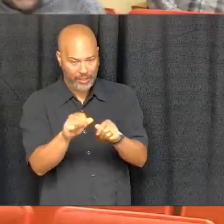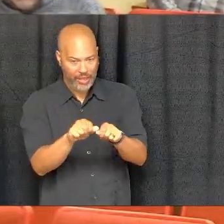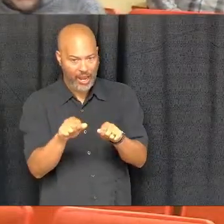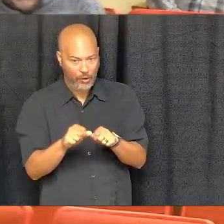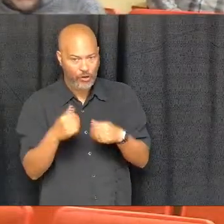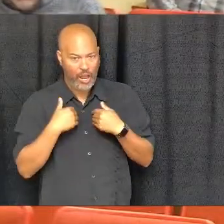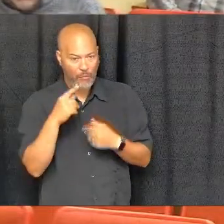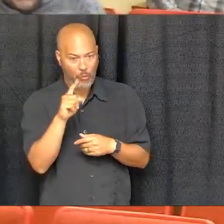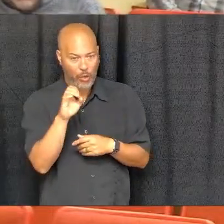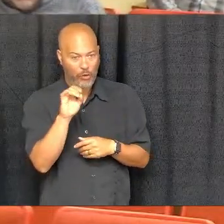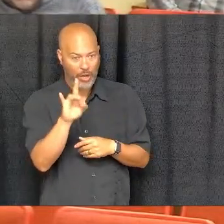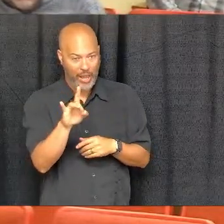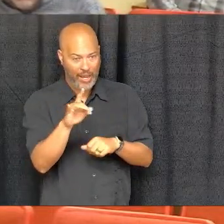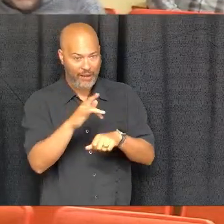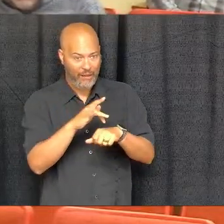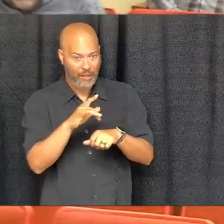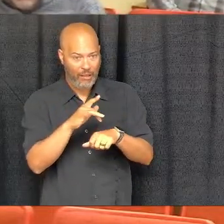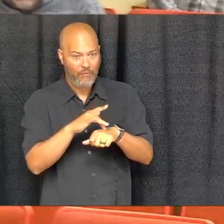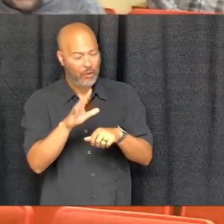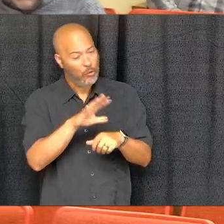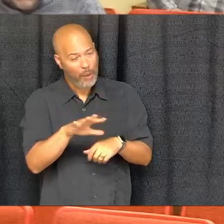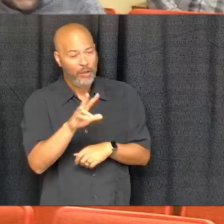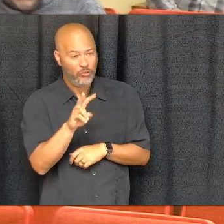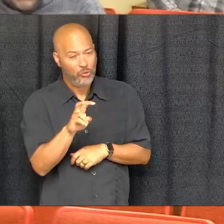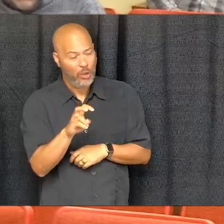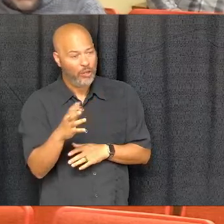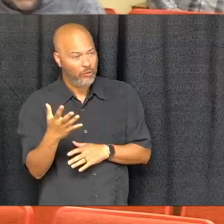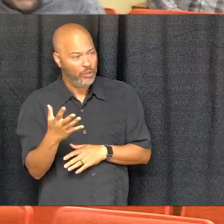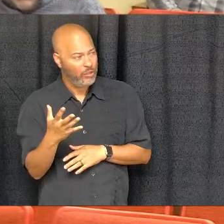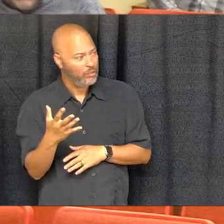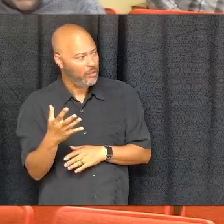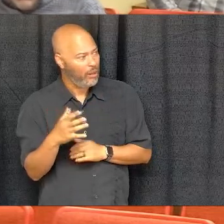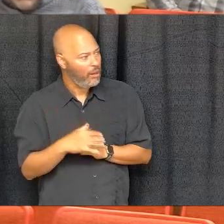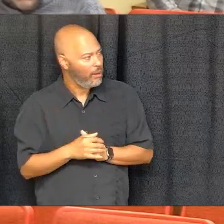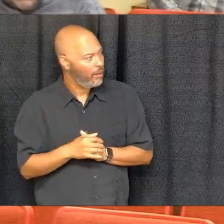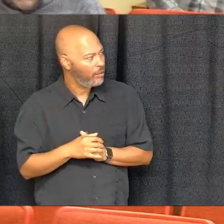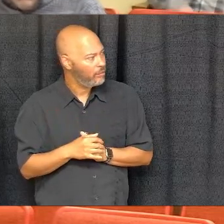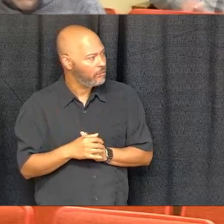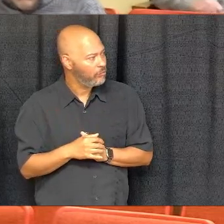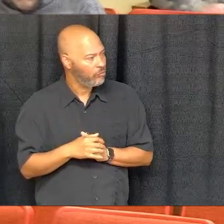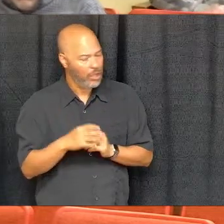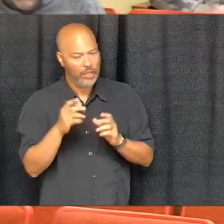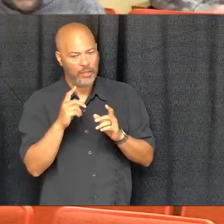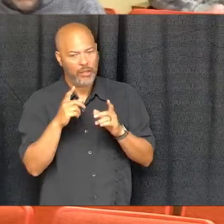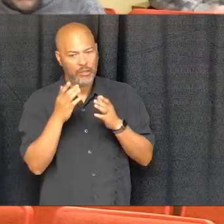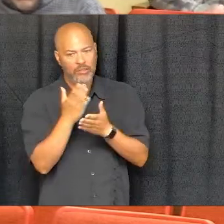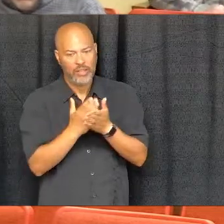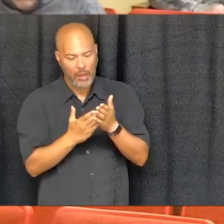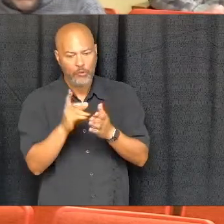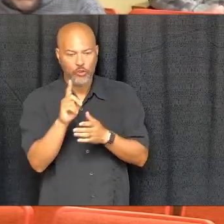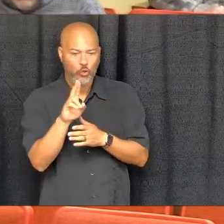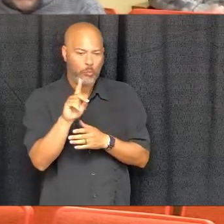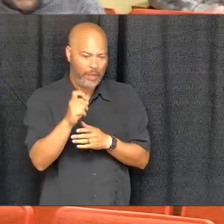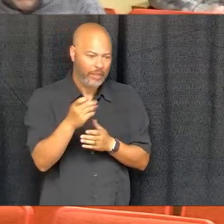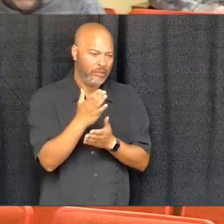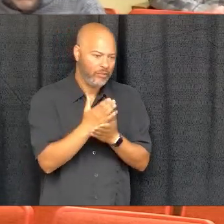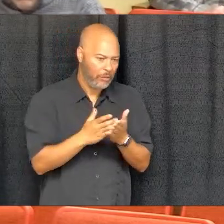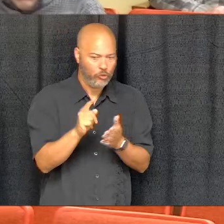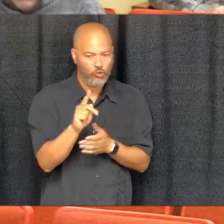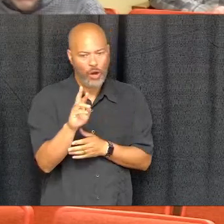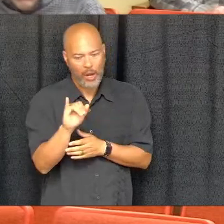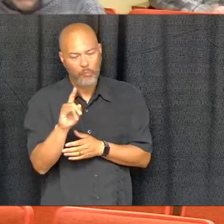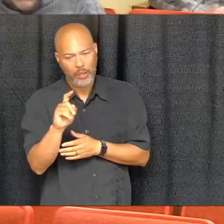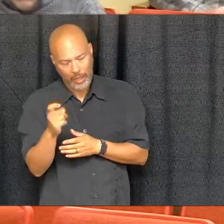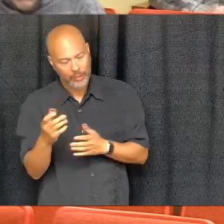about 100 vacant lots, so there's around 200 About existing structures, some of which are duplexes, some of which are triplexes.